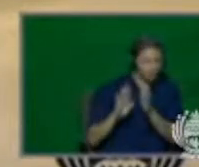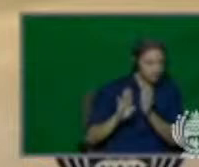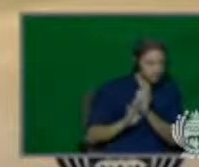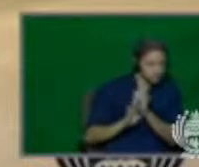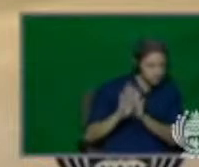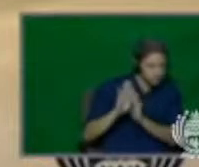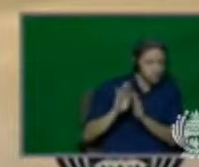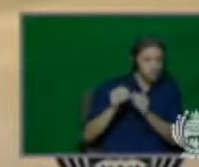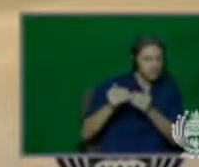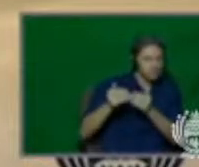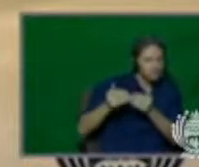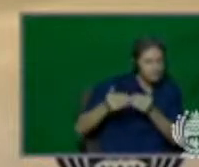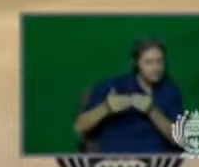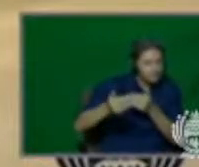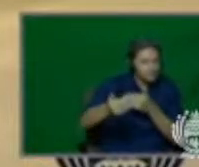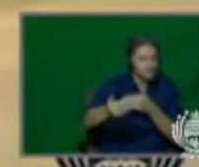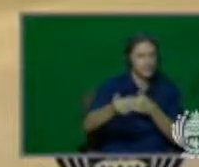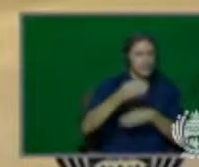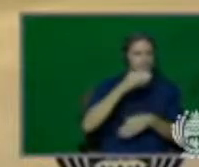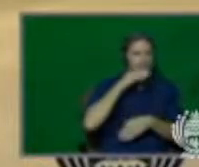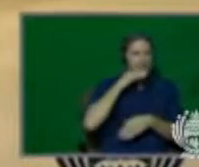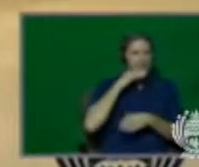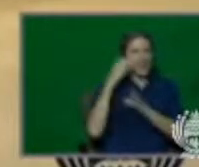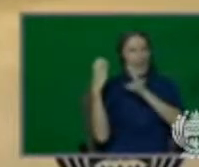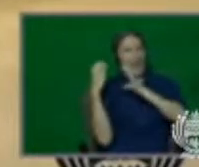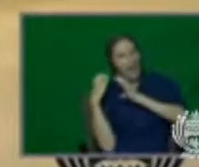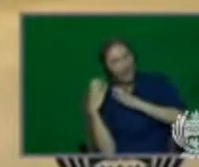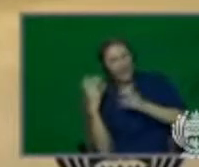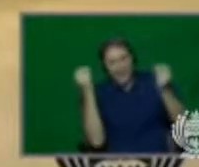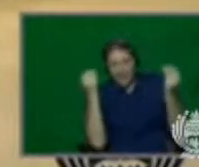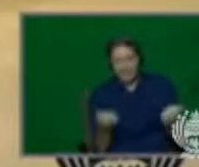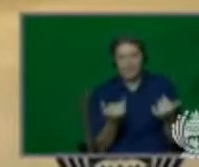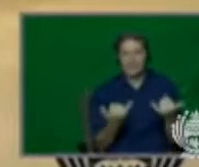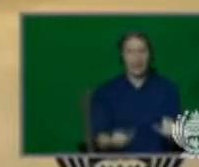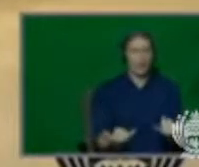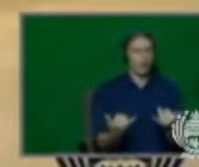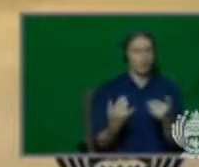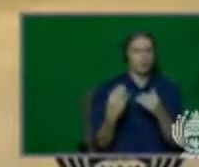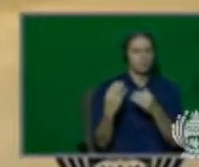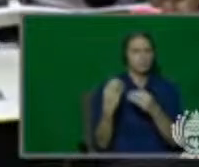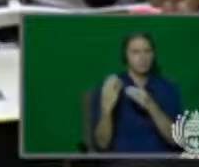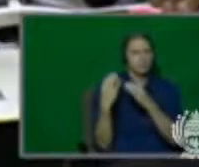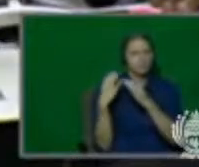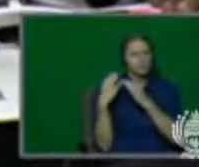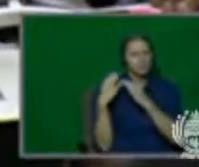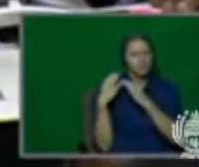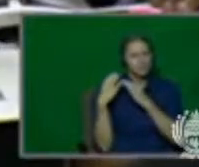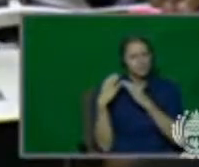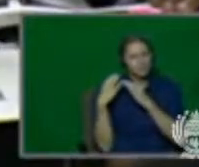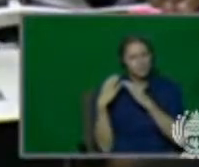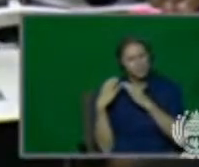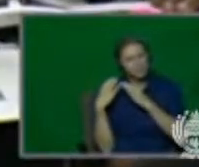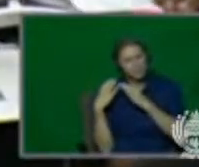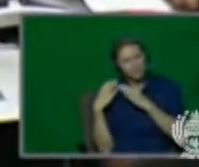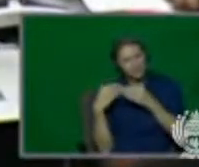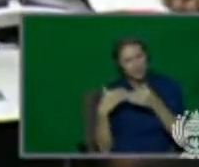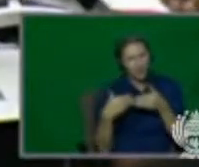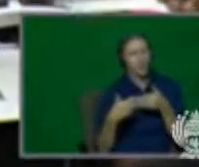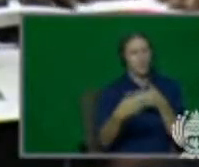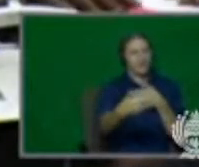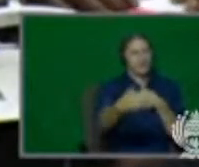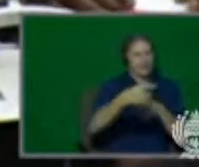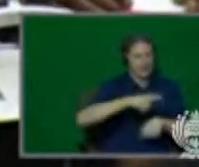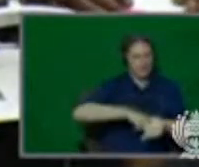time to spread the tax burden more evenly and equitably. With this in mind, SARS